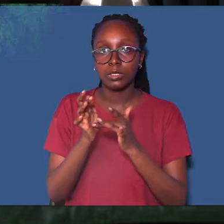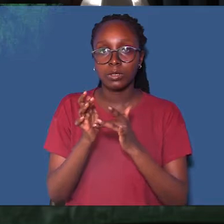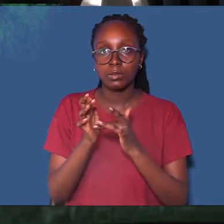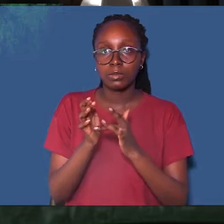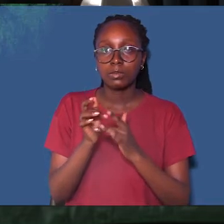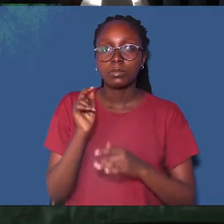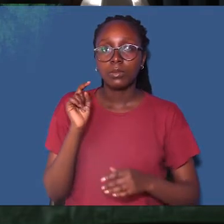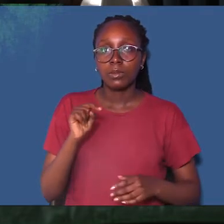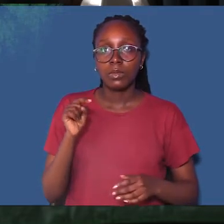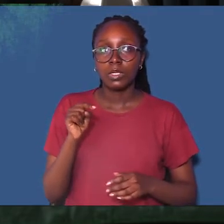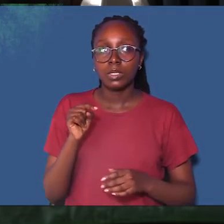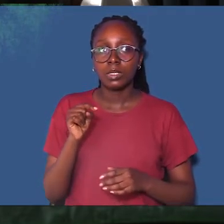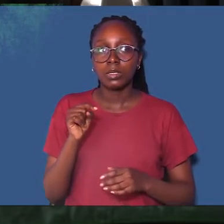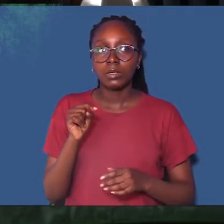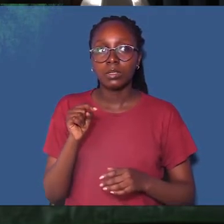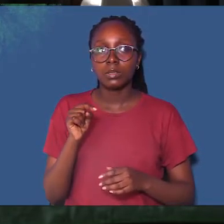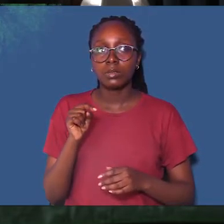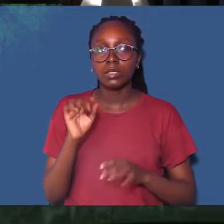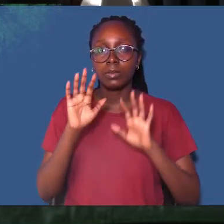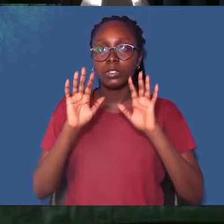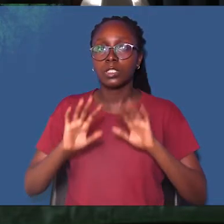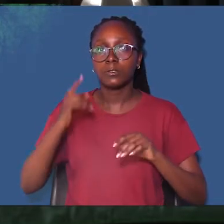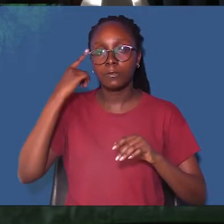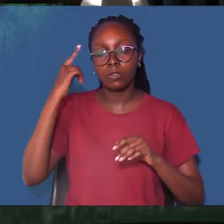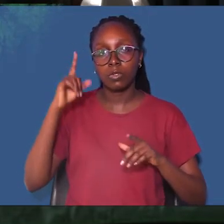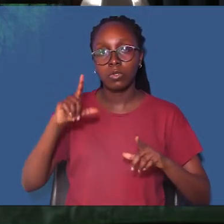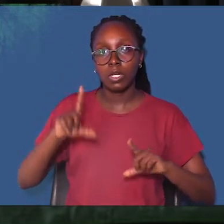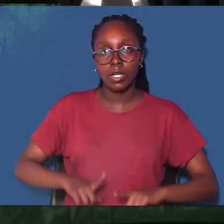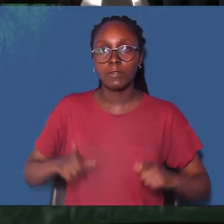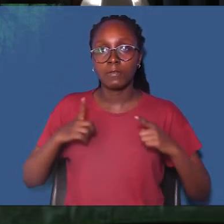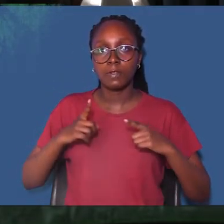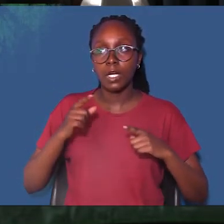a preoccupation with ourselves certainly makes us to have a